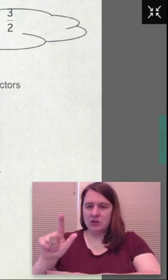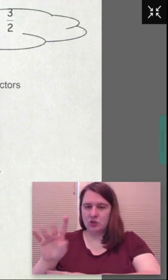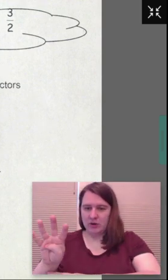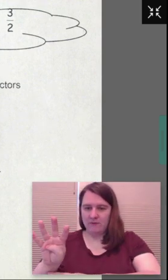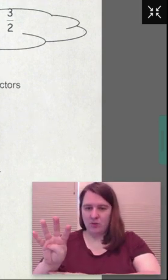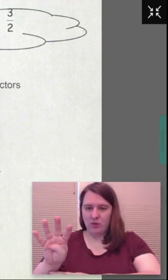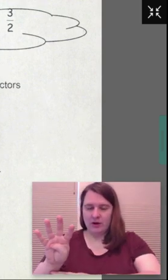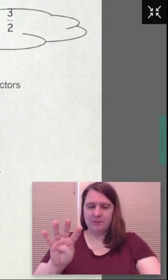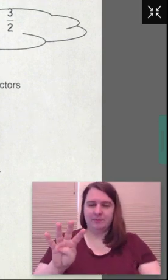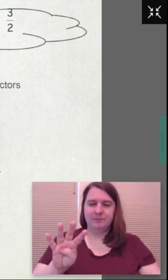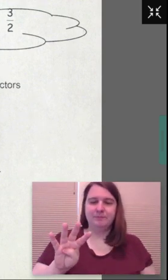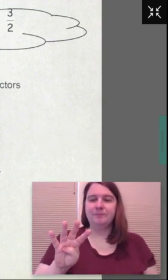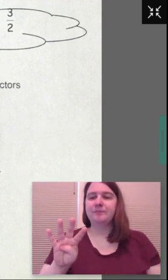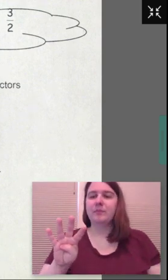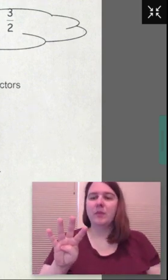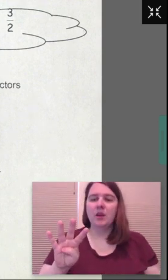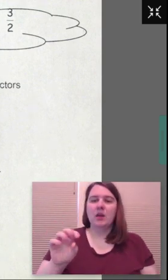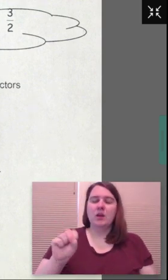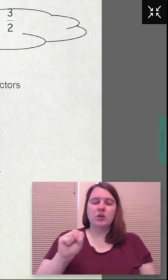9 24.